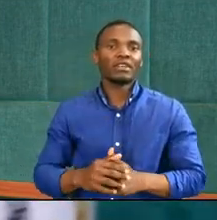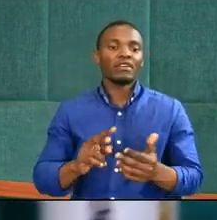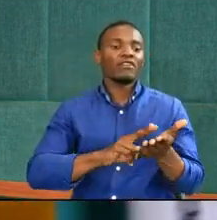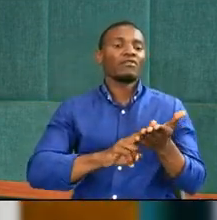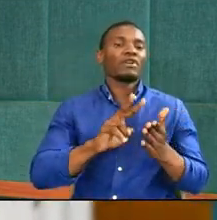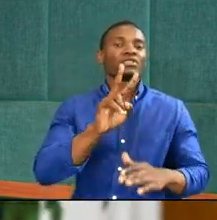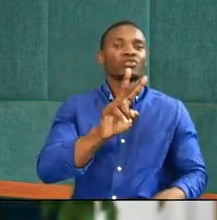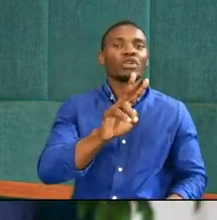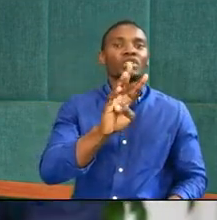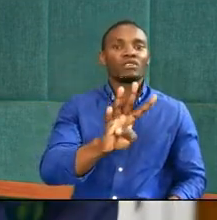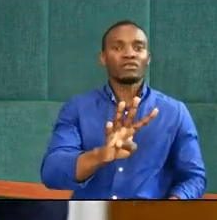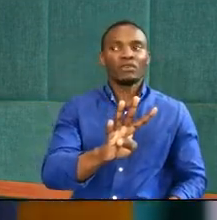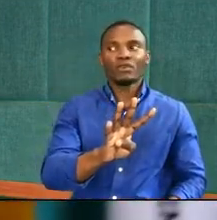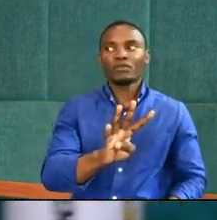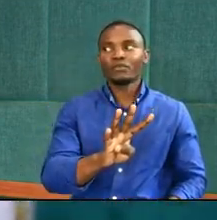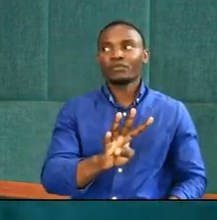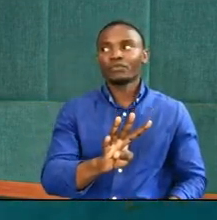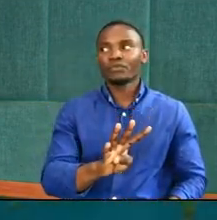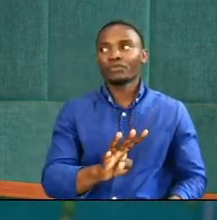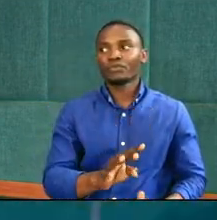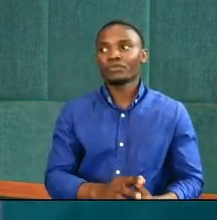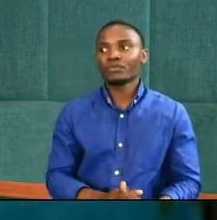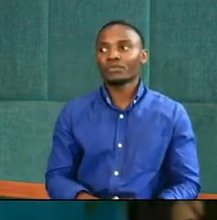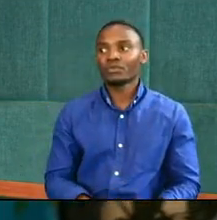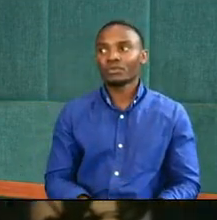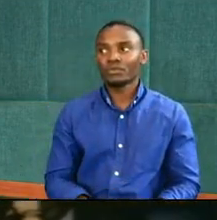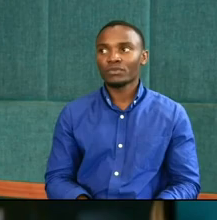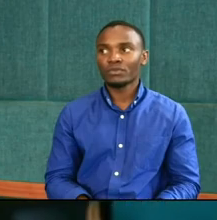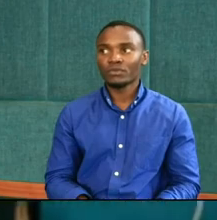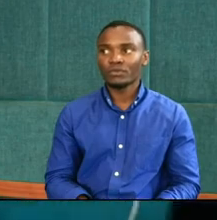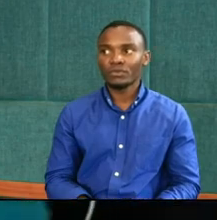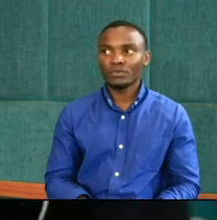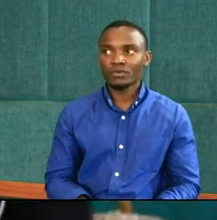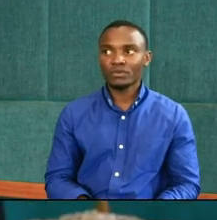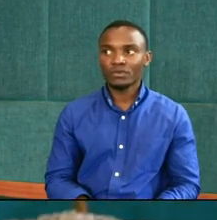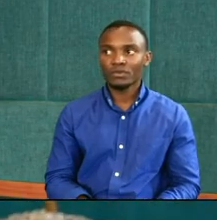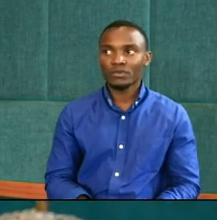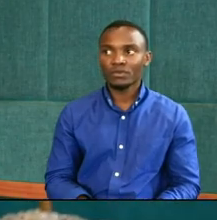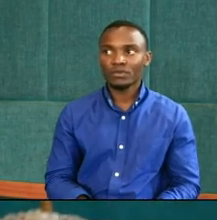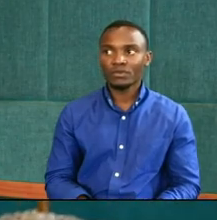34, you'll soon see it on the screen as soon as we get it back on the screen for you. It says,